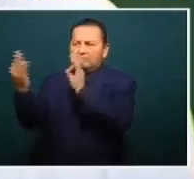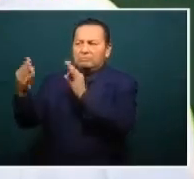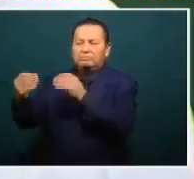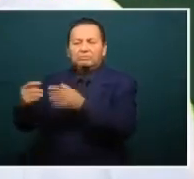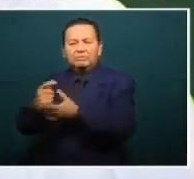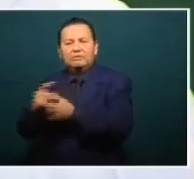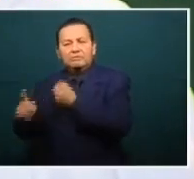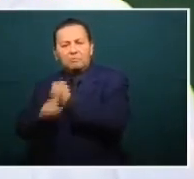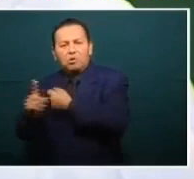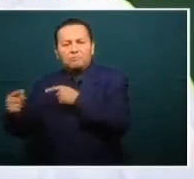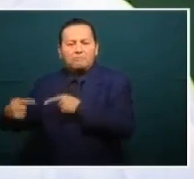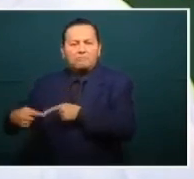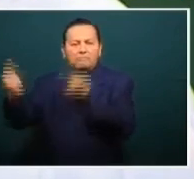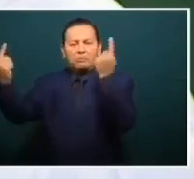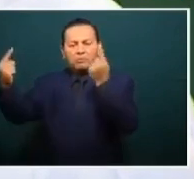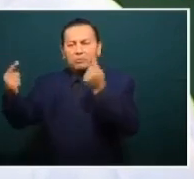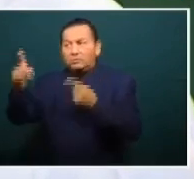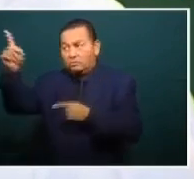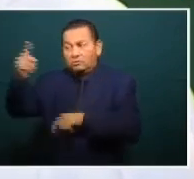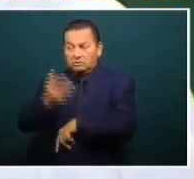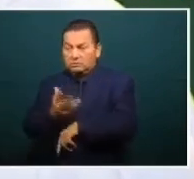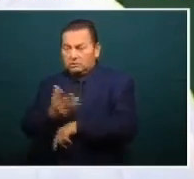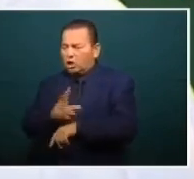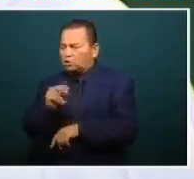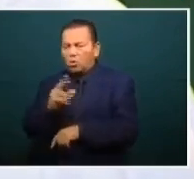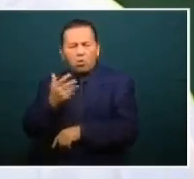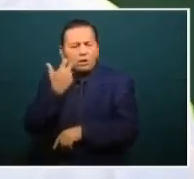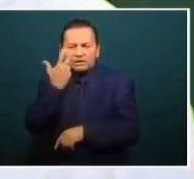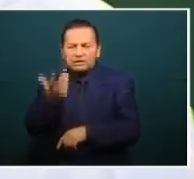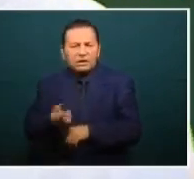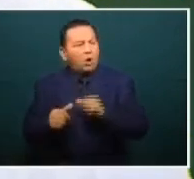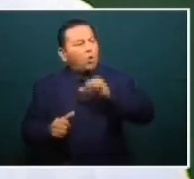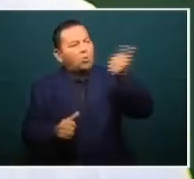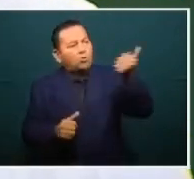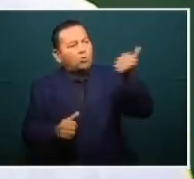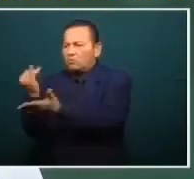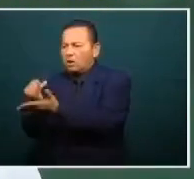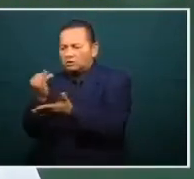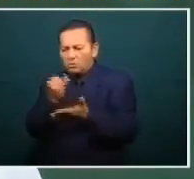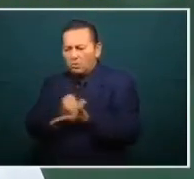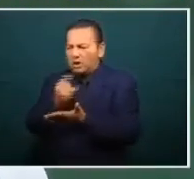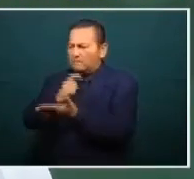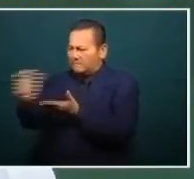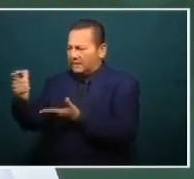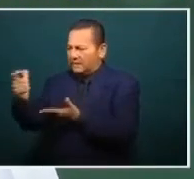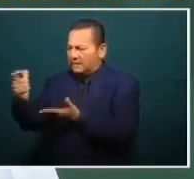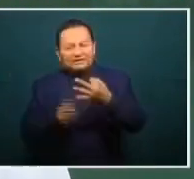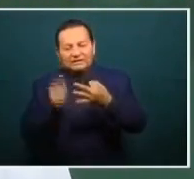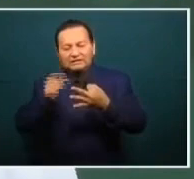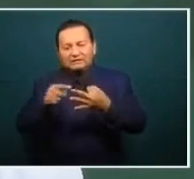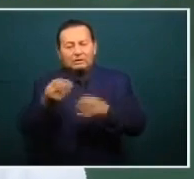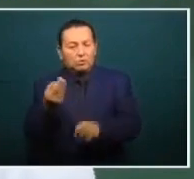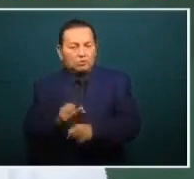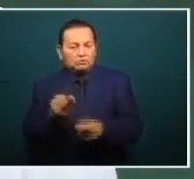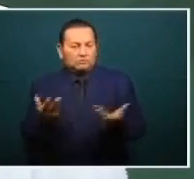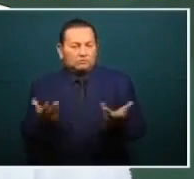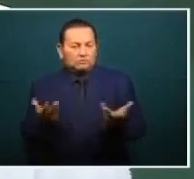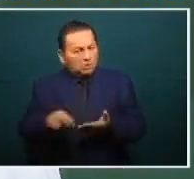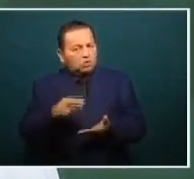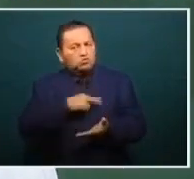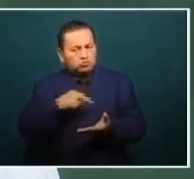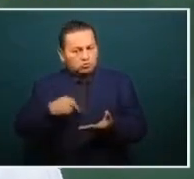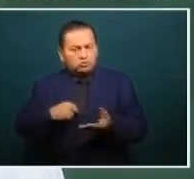a very good con diplomat. Estados Unidos ni con ningún Oh my país gosh, I'm sorry, I puesto messed it up ante here.